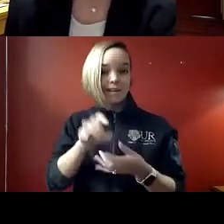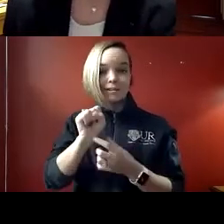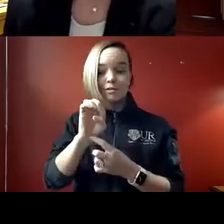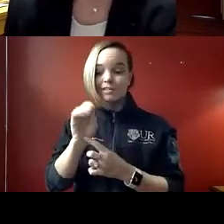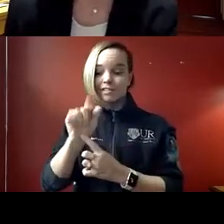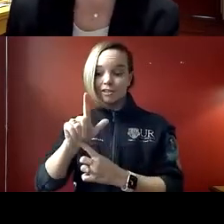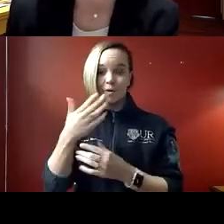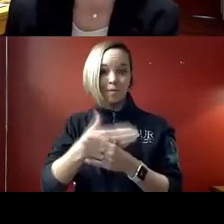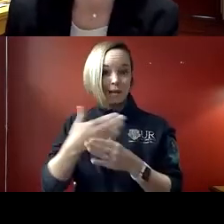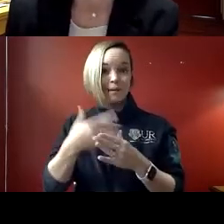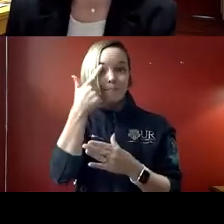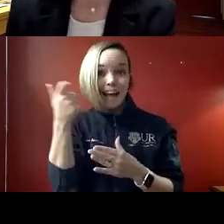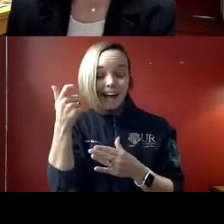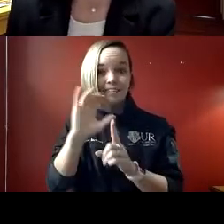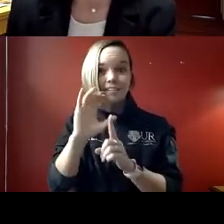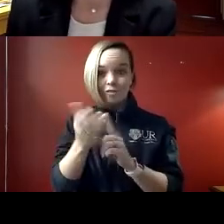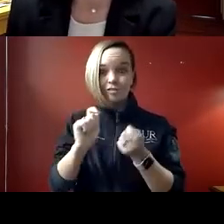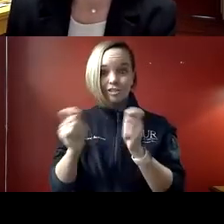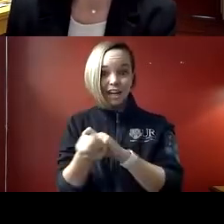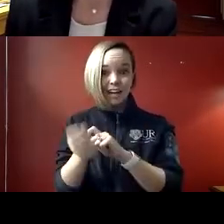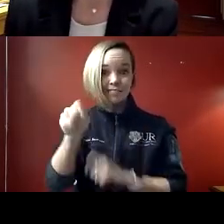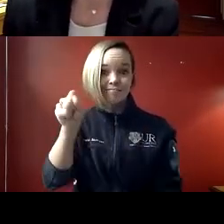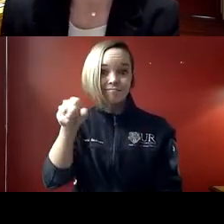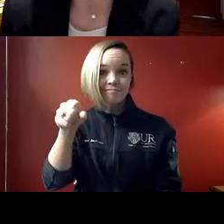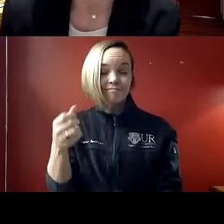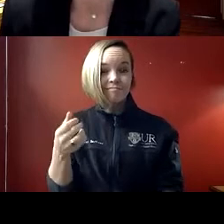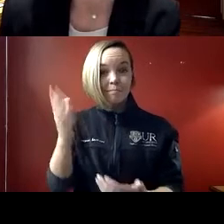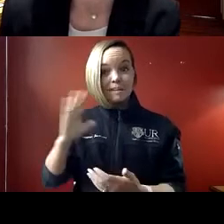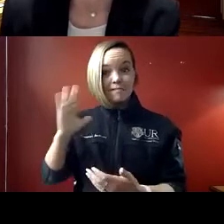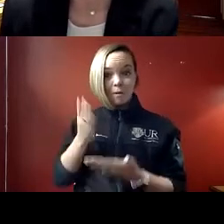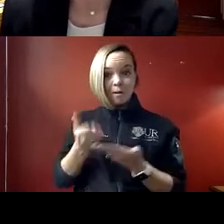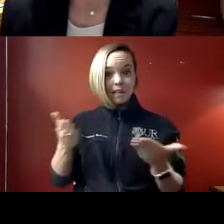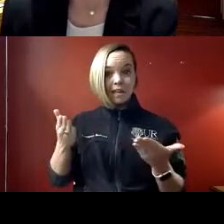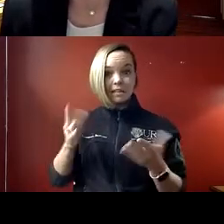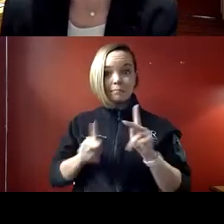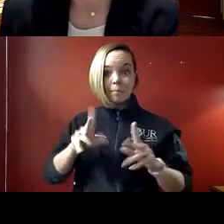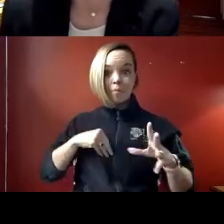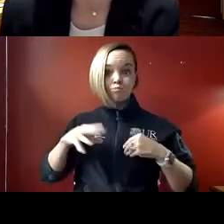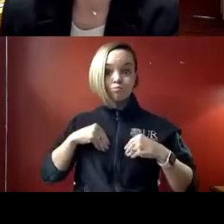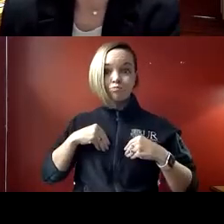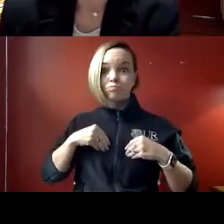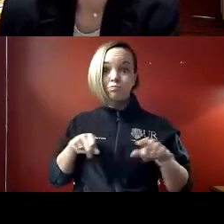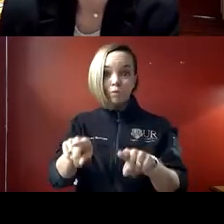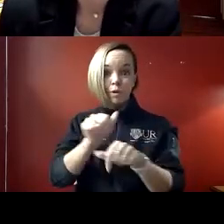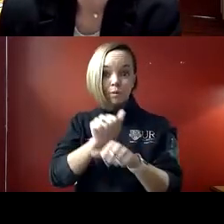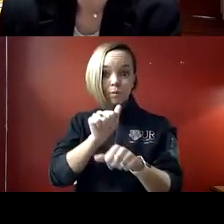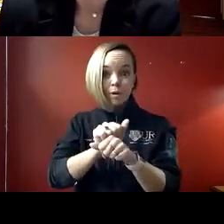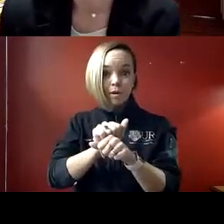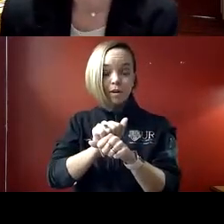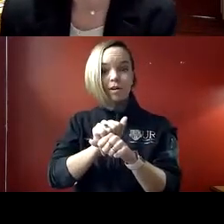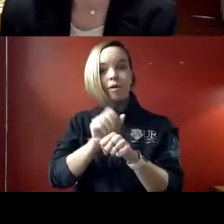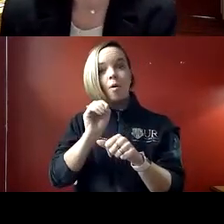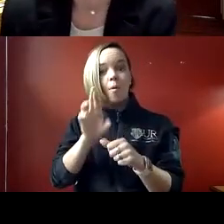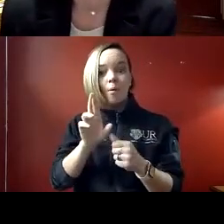things have changed. And what was acceptable in the workplace, or at least people didn't